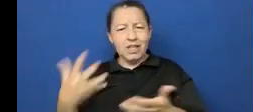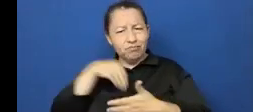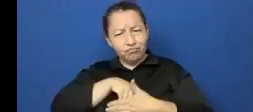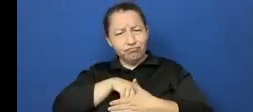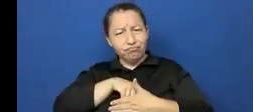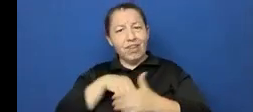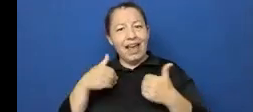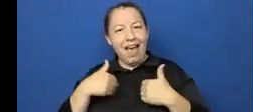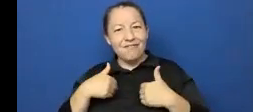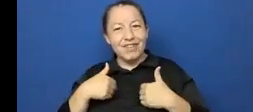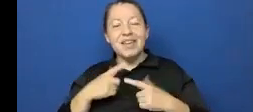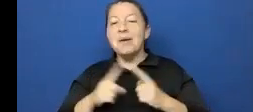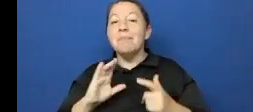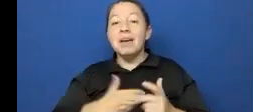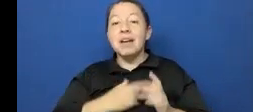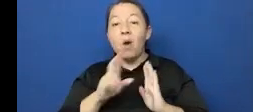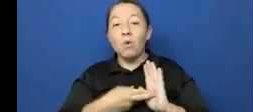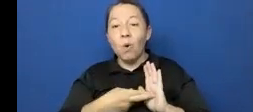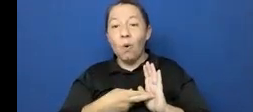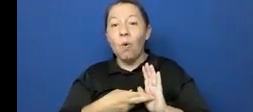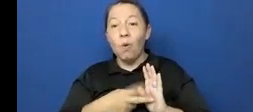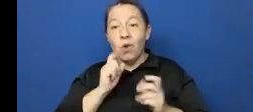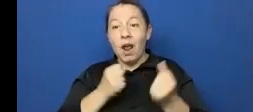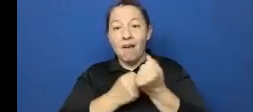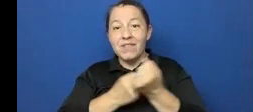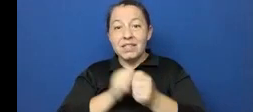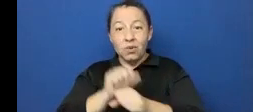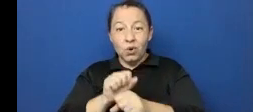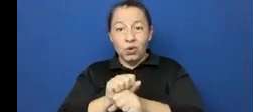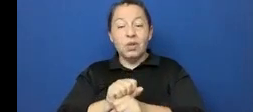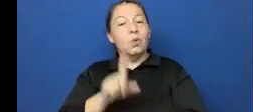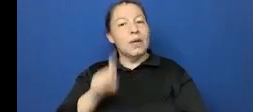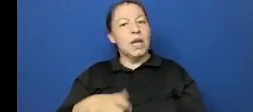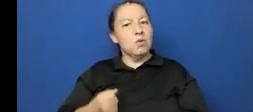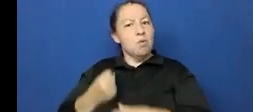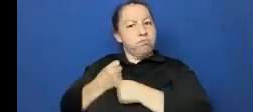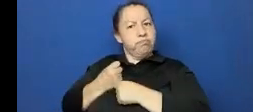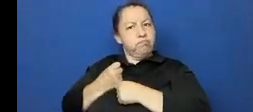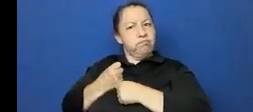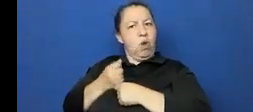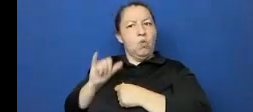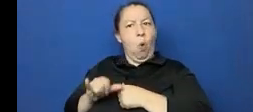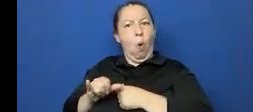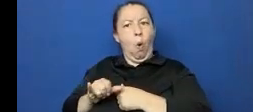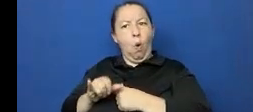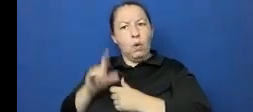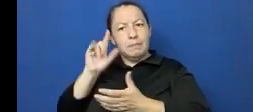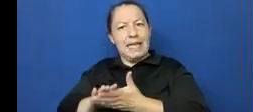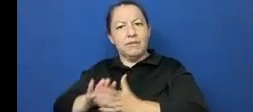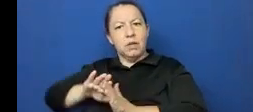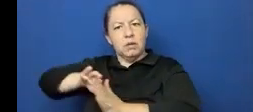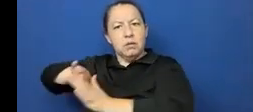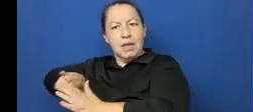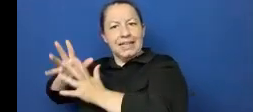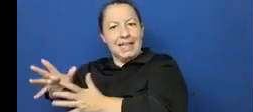But our role as an advocate is that we check those deeply held beliefs at the door, and we do our best to meet